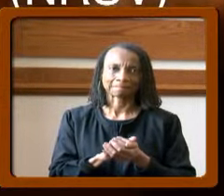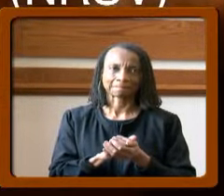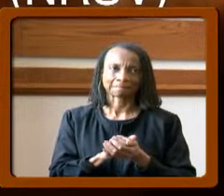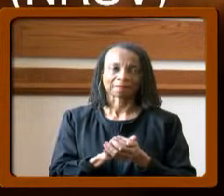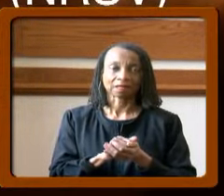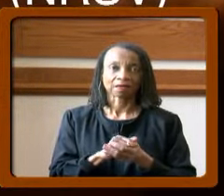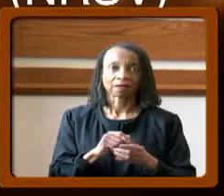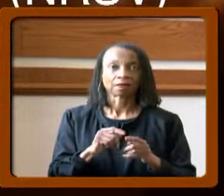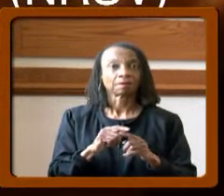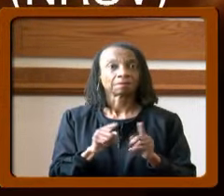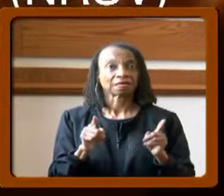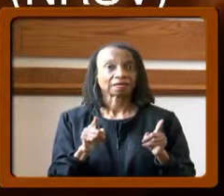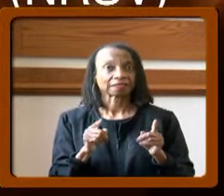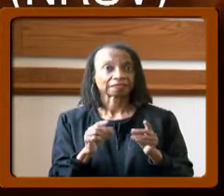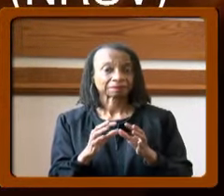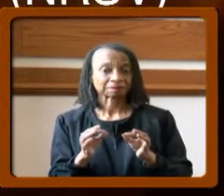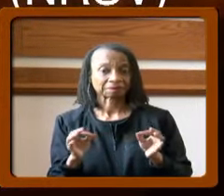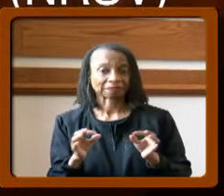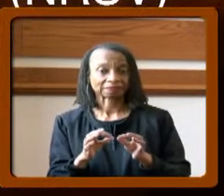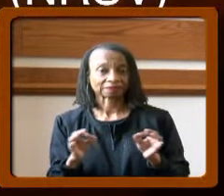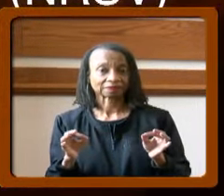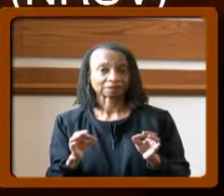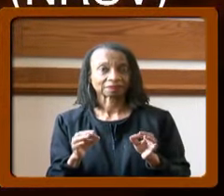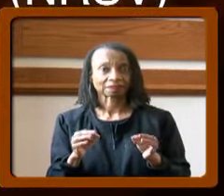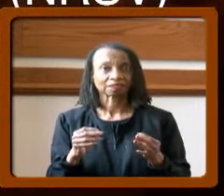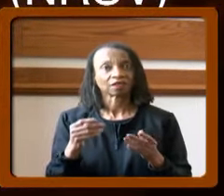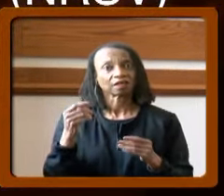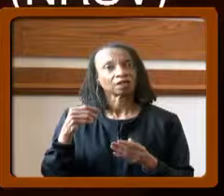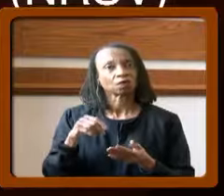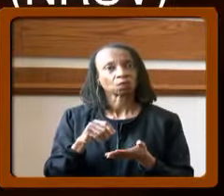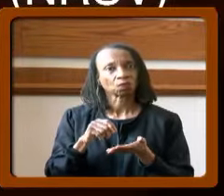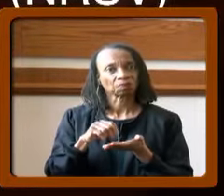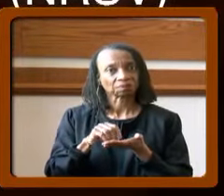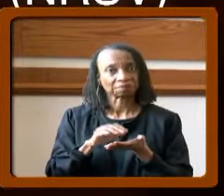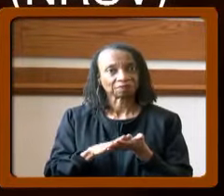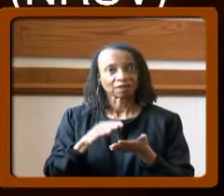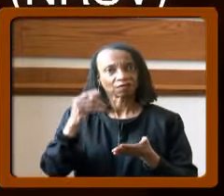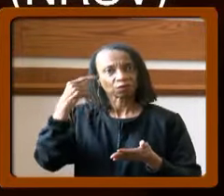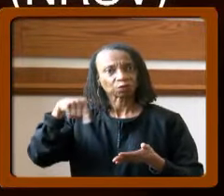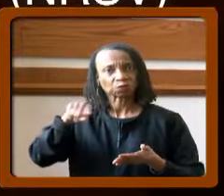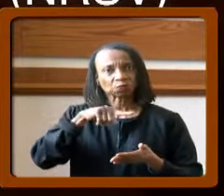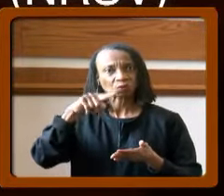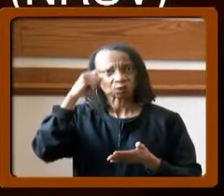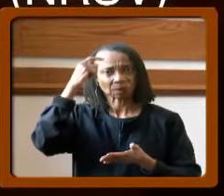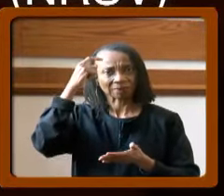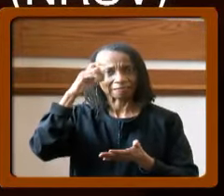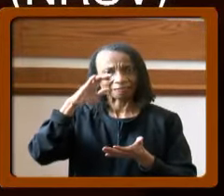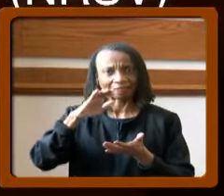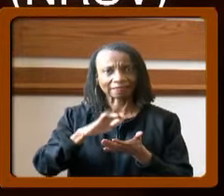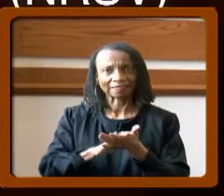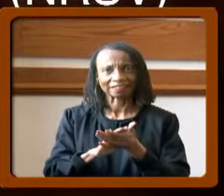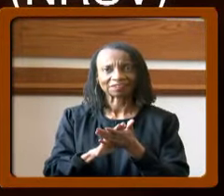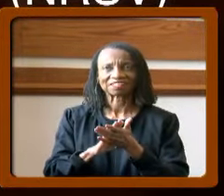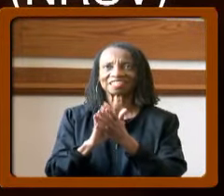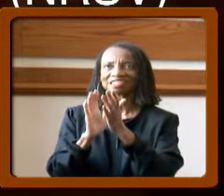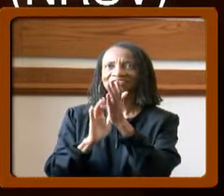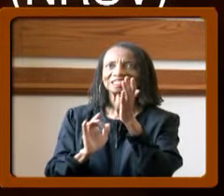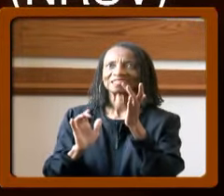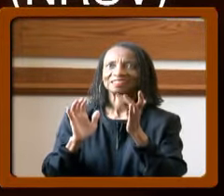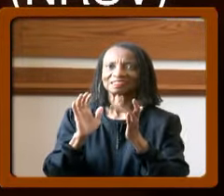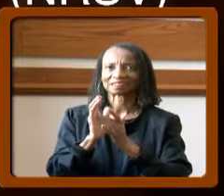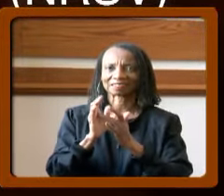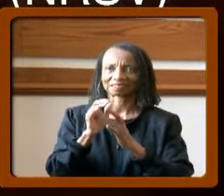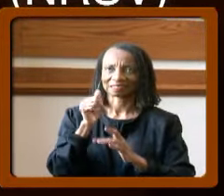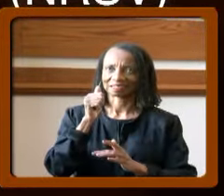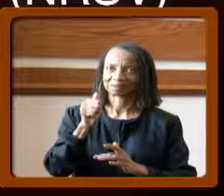But these are written so that you may come to believe that Jesus is the Messiah,